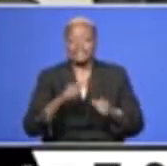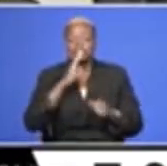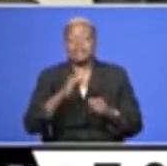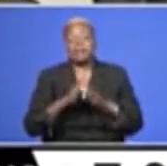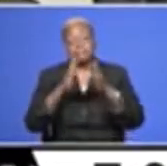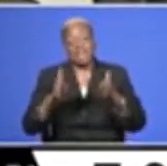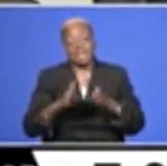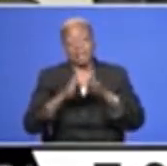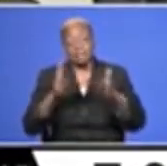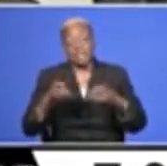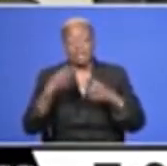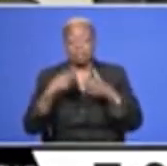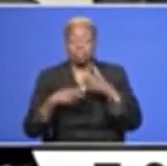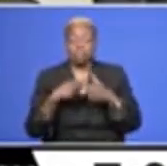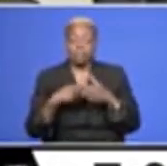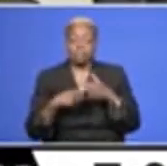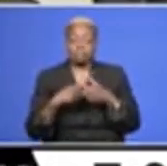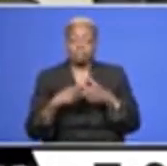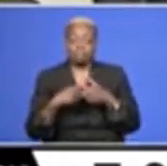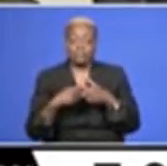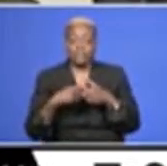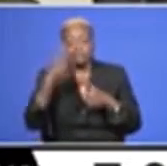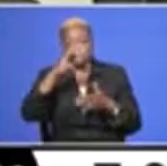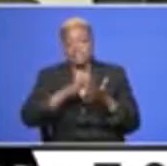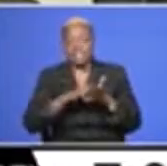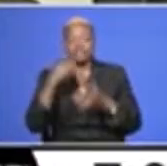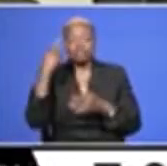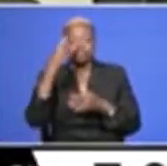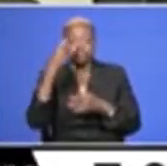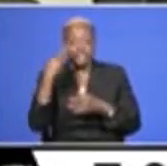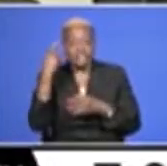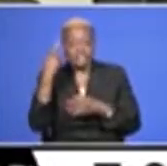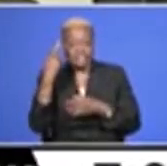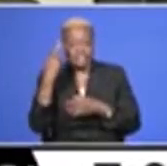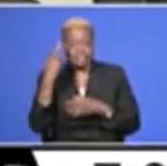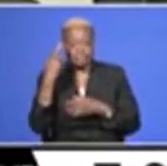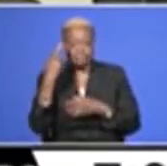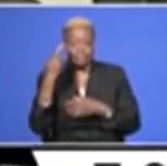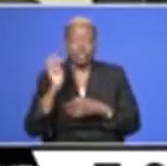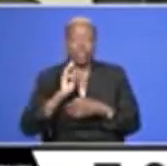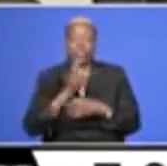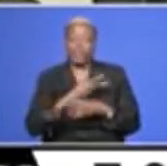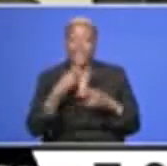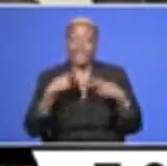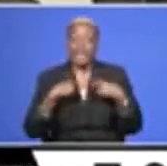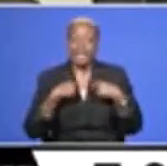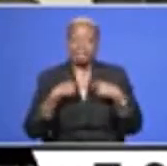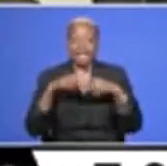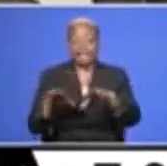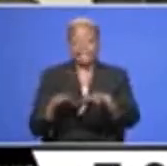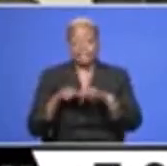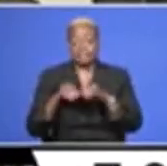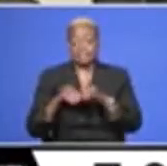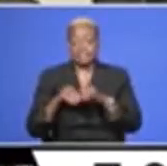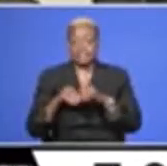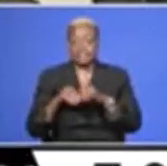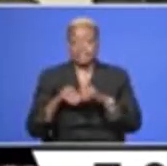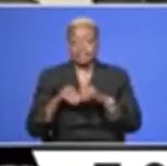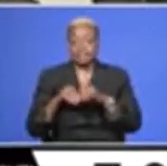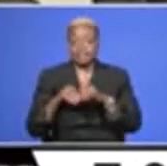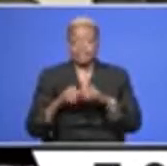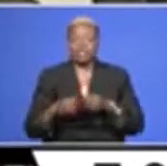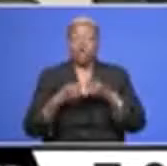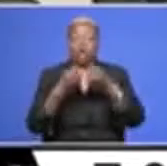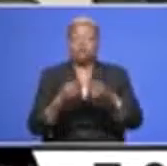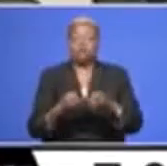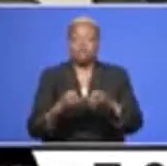problem. It is for that reason why we have accepted the generous offer from